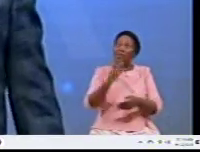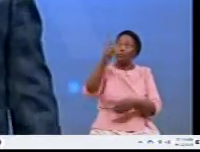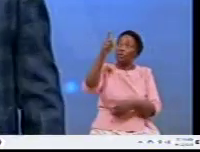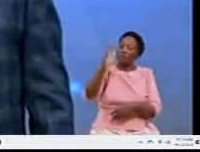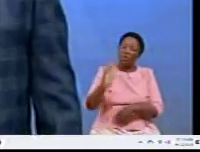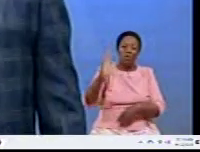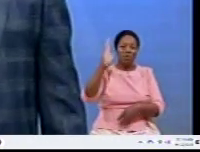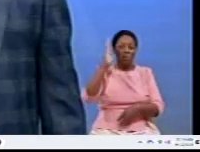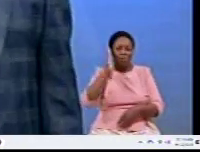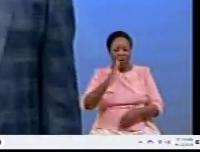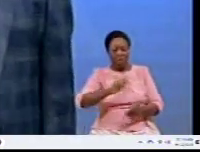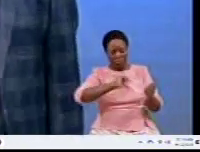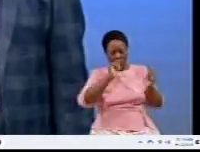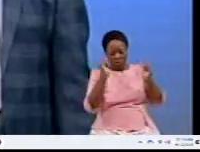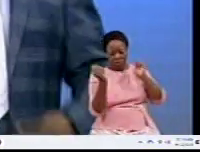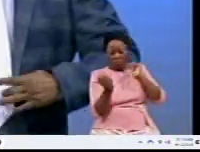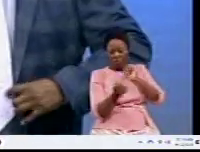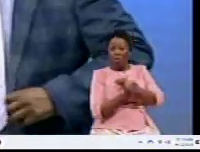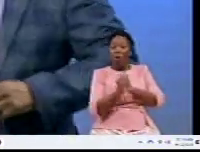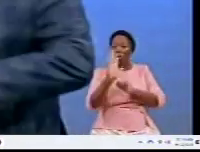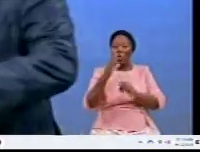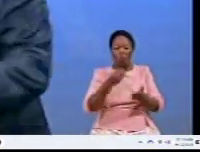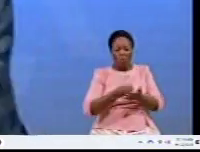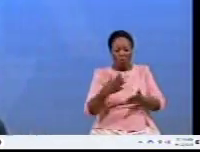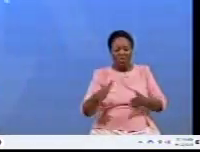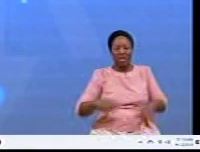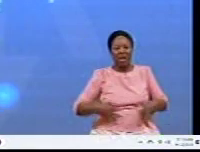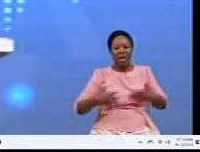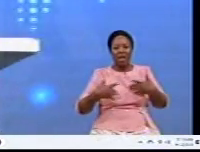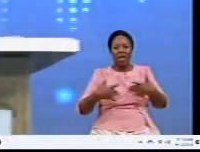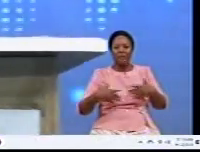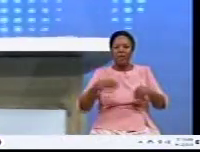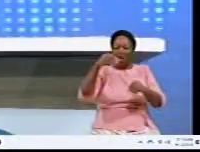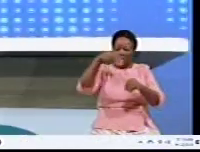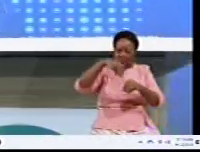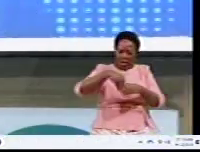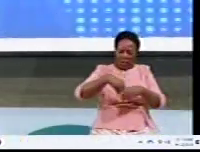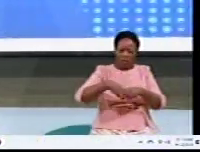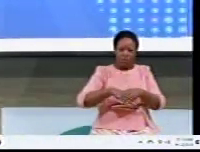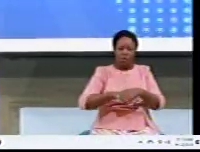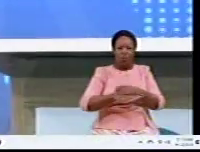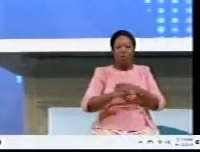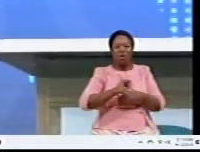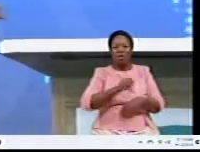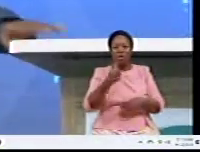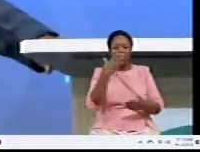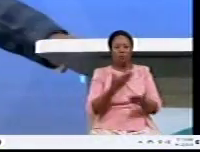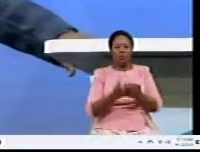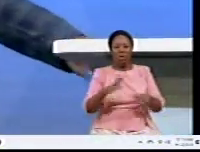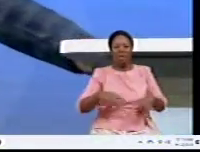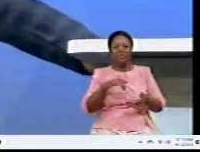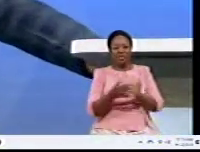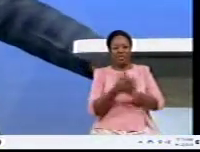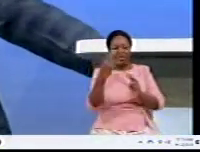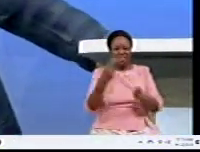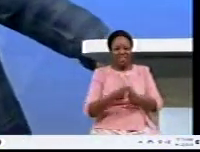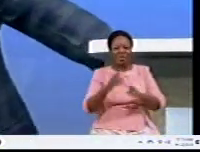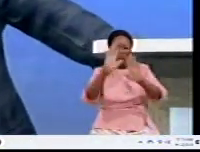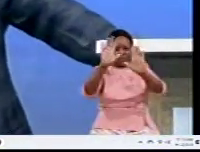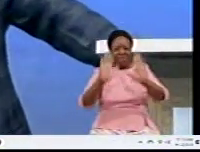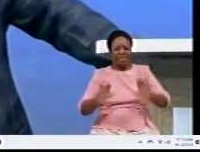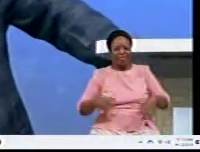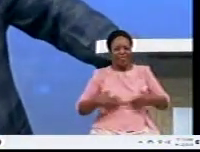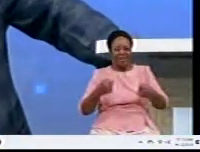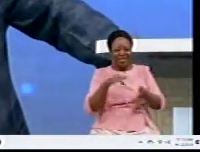will turn your wasted life into a good life, wonderful life.